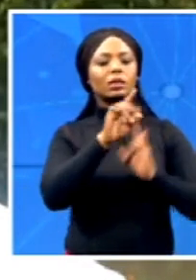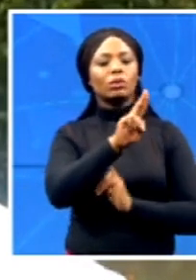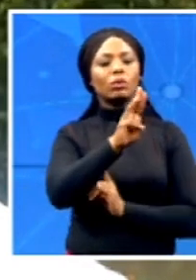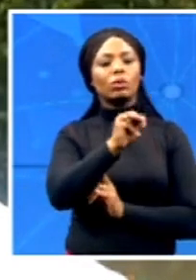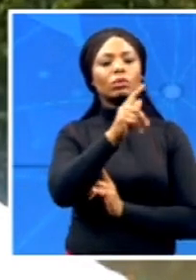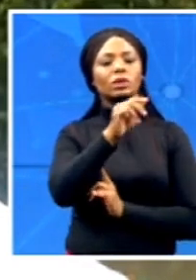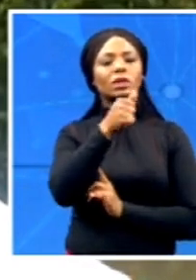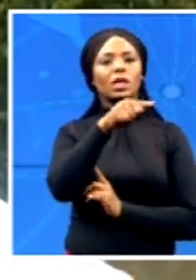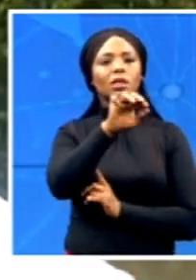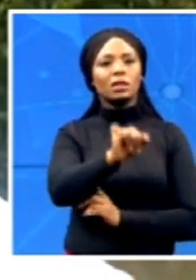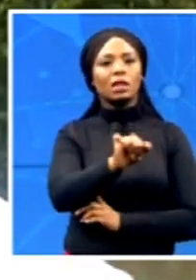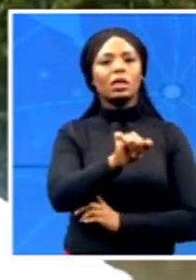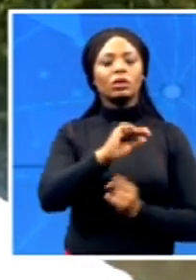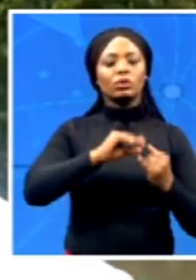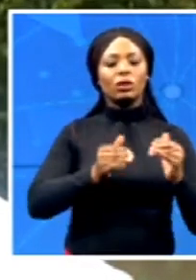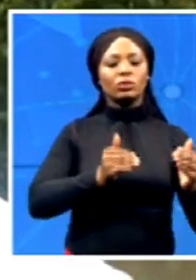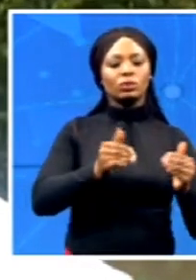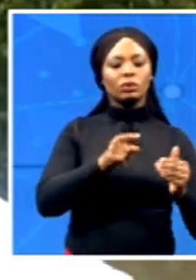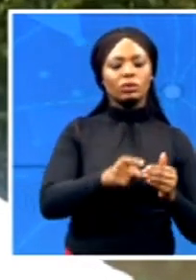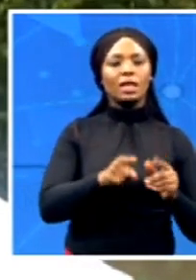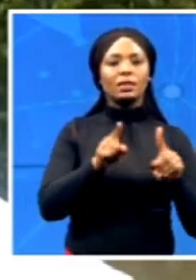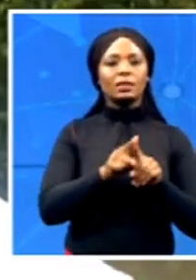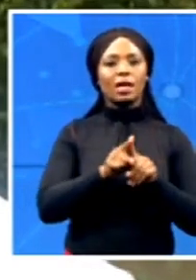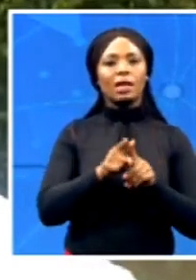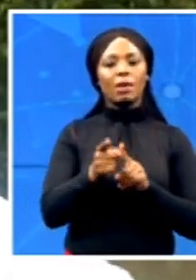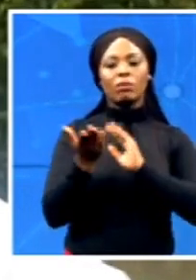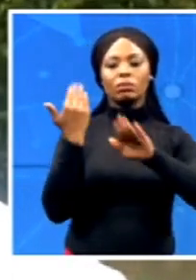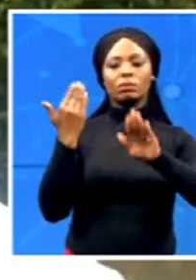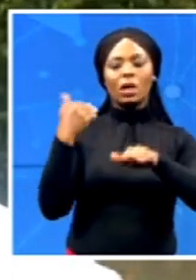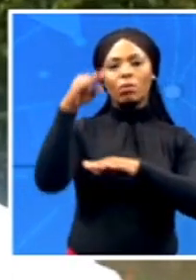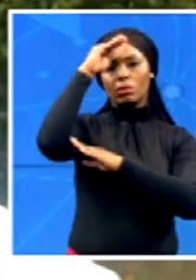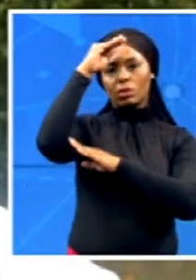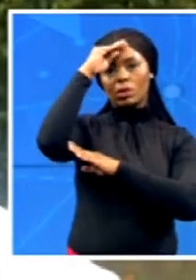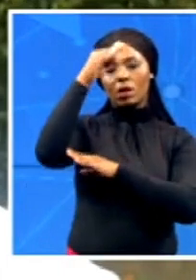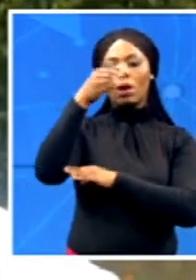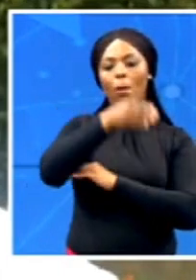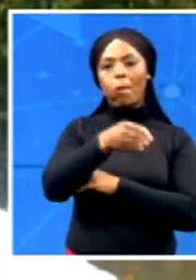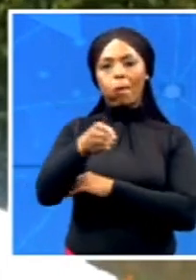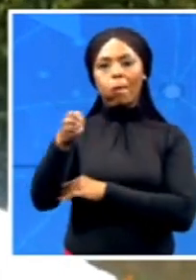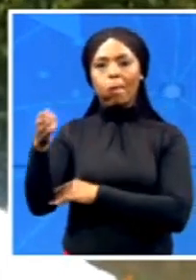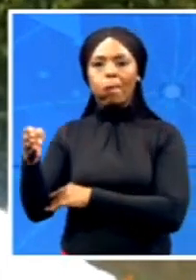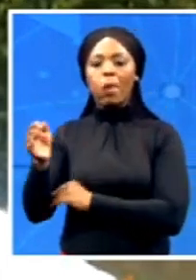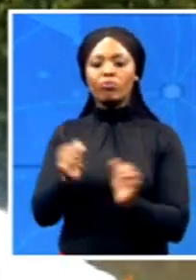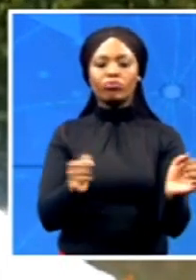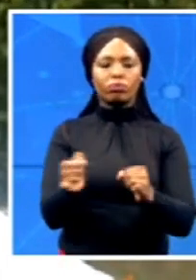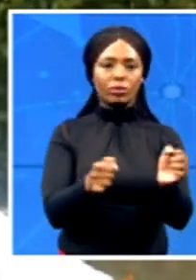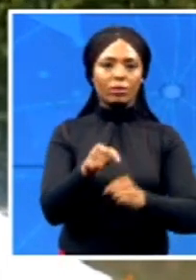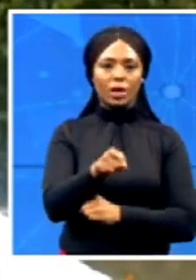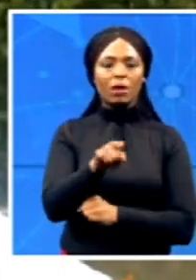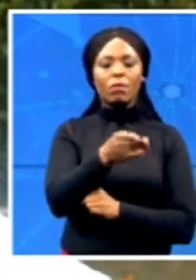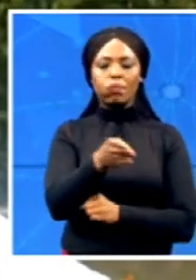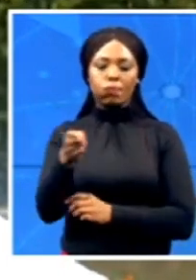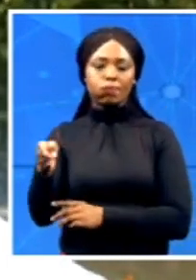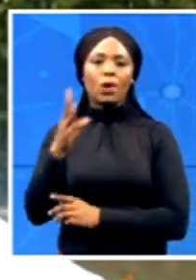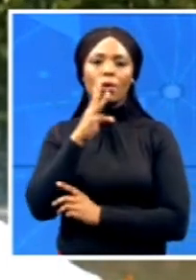our traffic officers and our law enforcement officers. Fortunately, we are working closely with our provincial